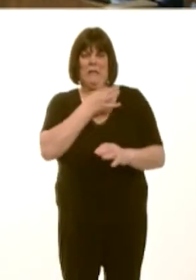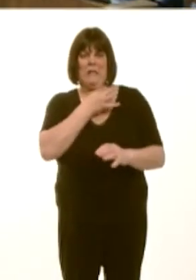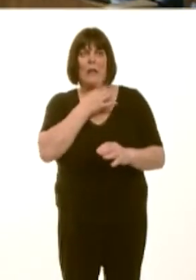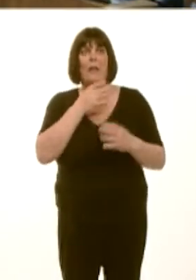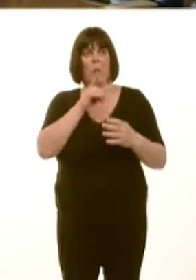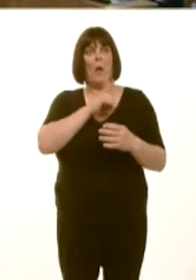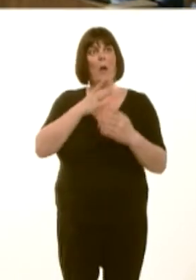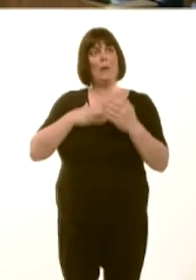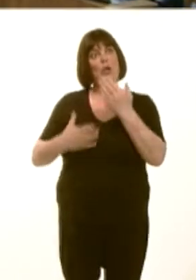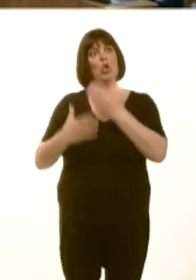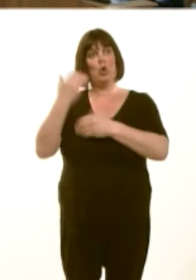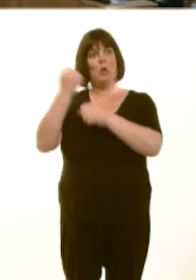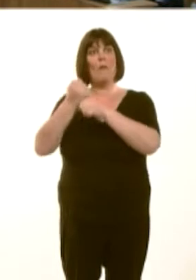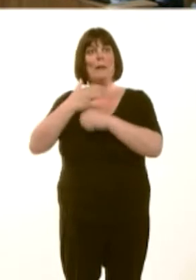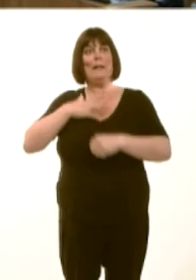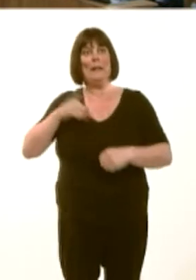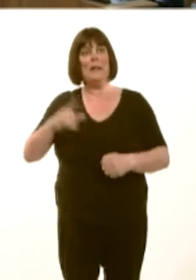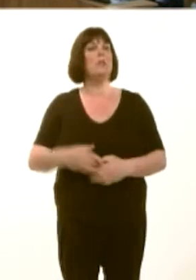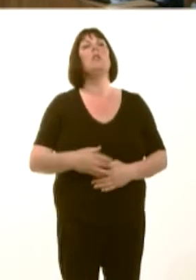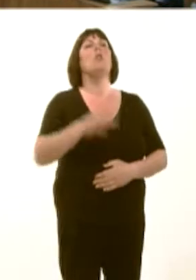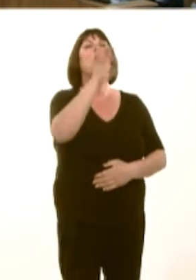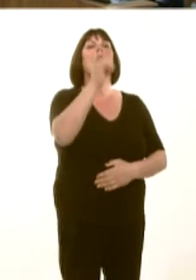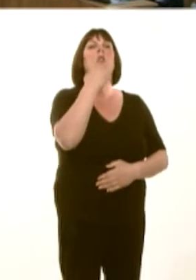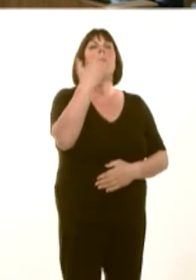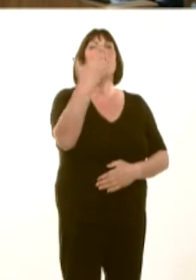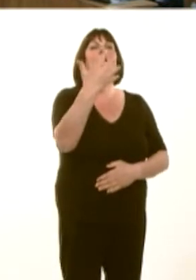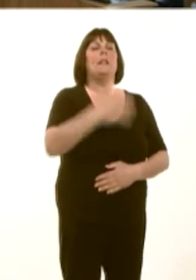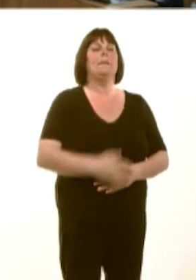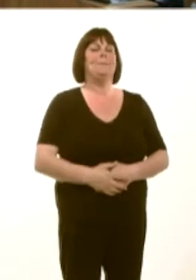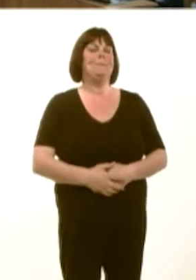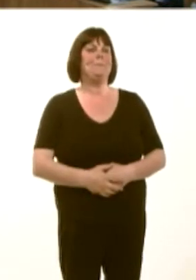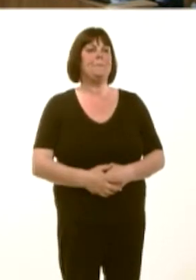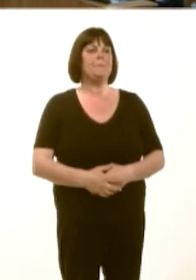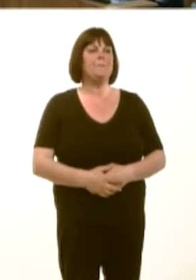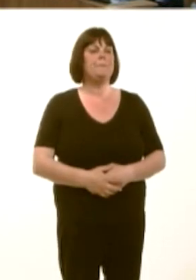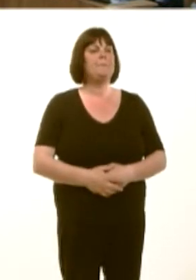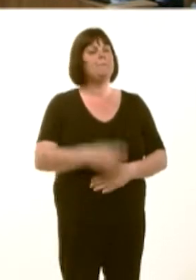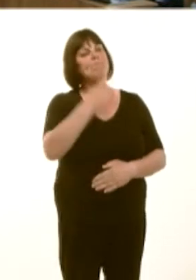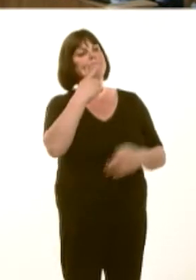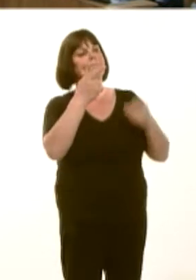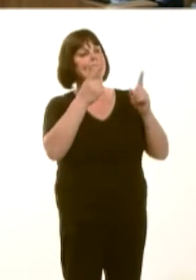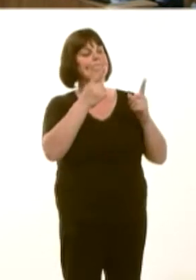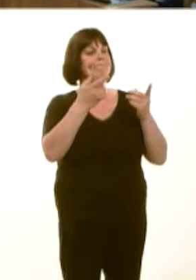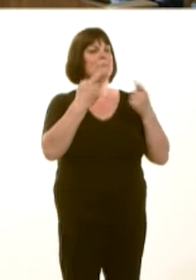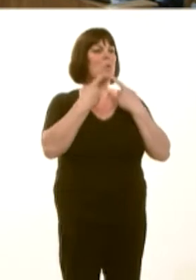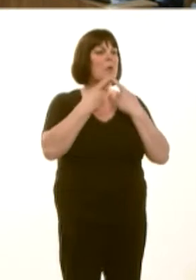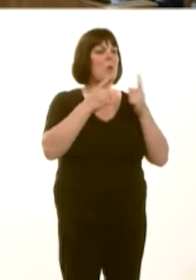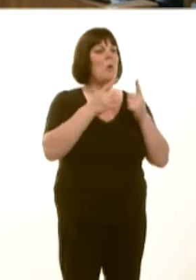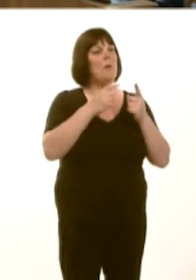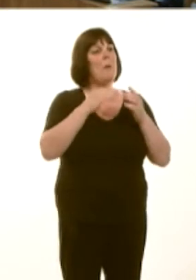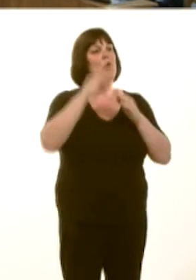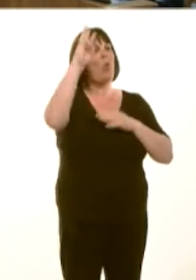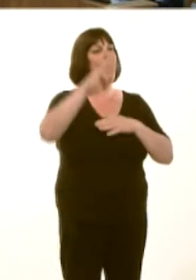government. Question 13, Jonathan Saunders. Thank you, Presiding Officer. Will the First Minister make a statement on mental health support in North